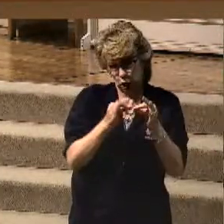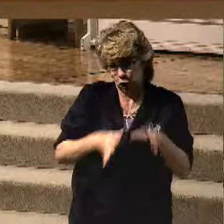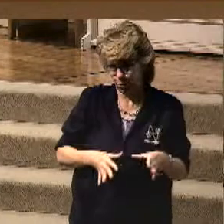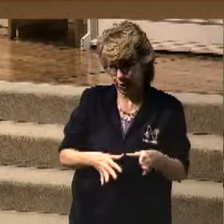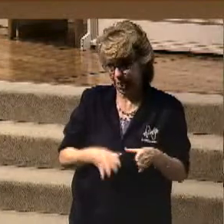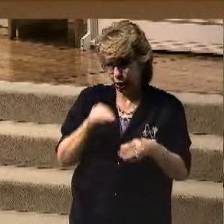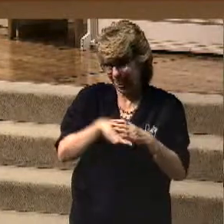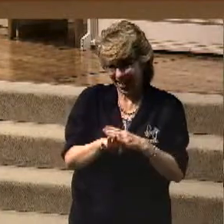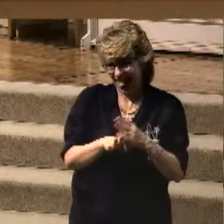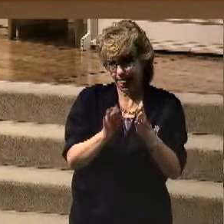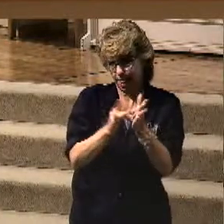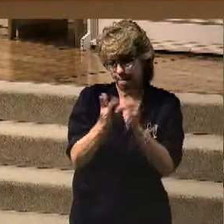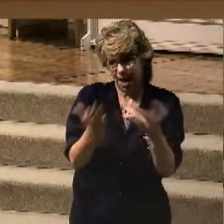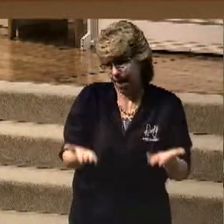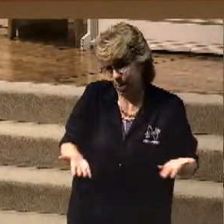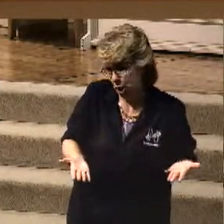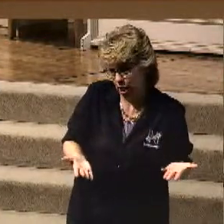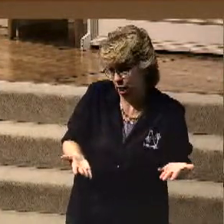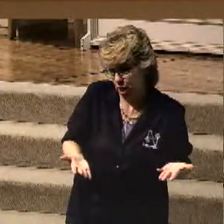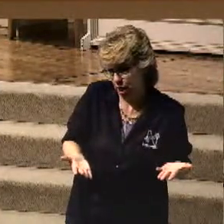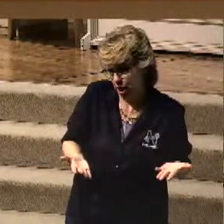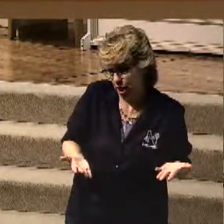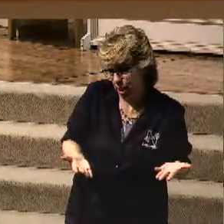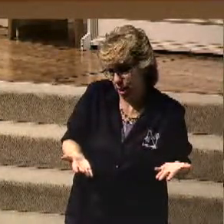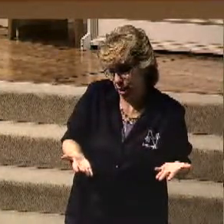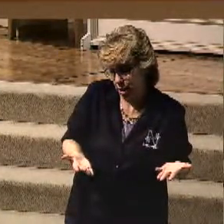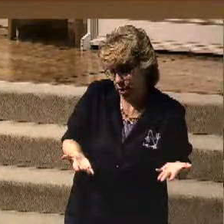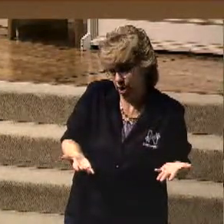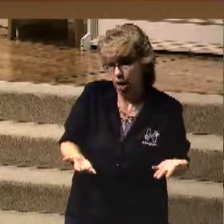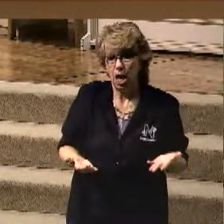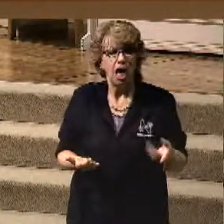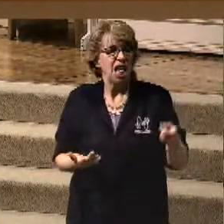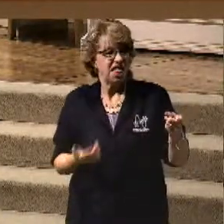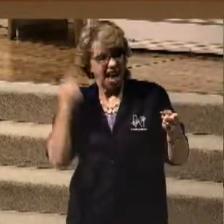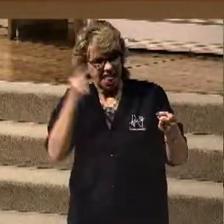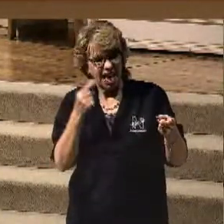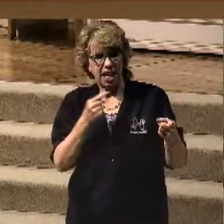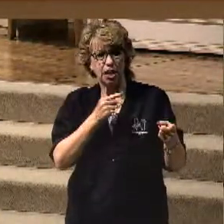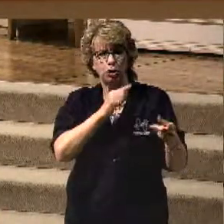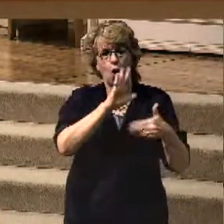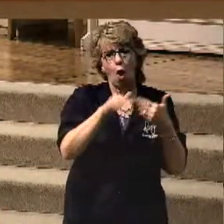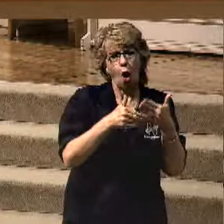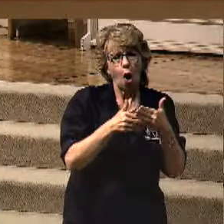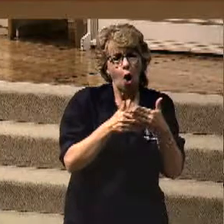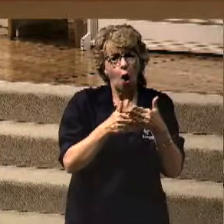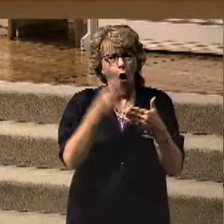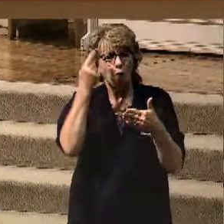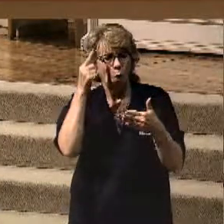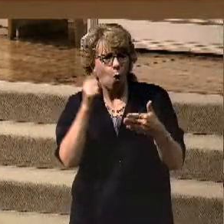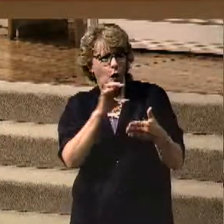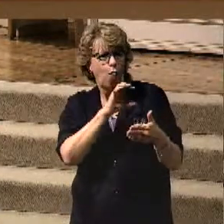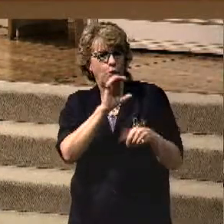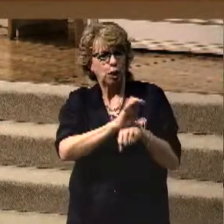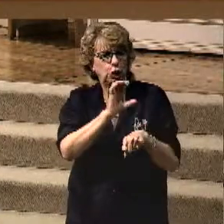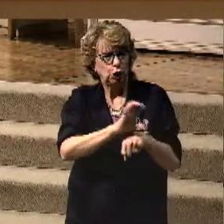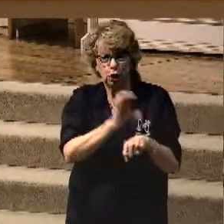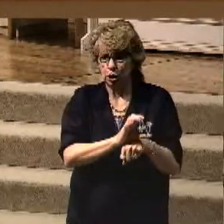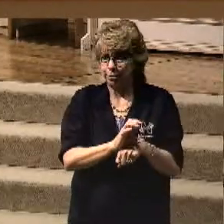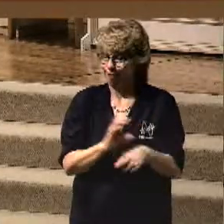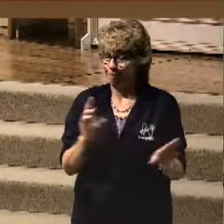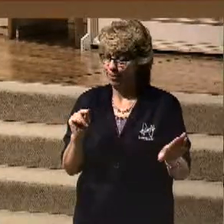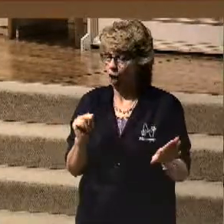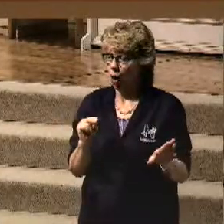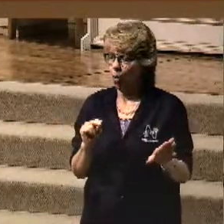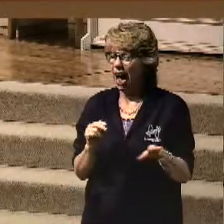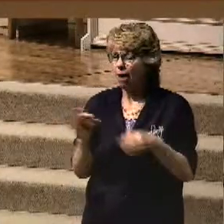that no. All this stuff in the Old Testament about Israel, that it's all about the church. Folks, it's not. And we'll deal with that